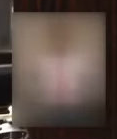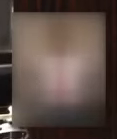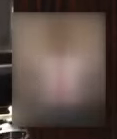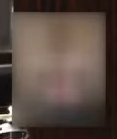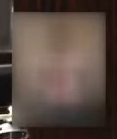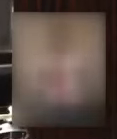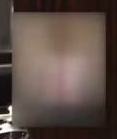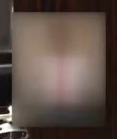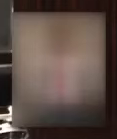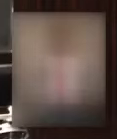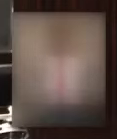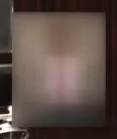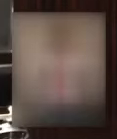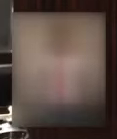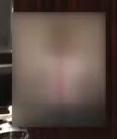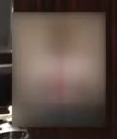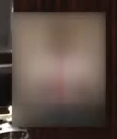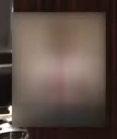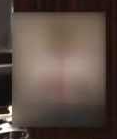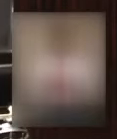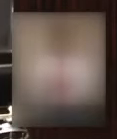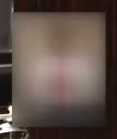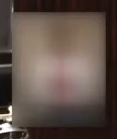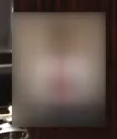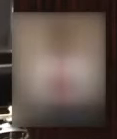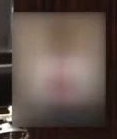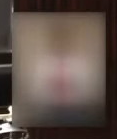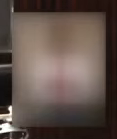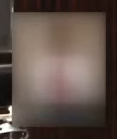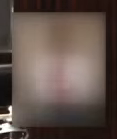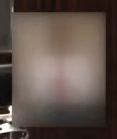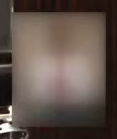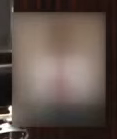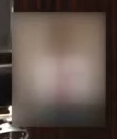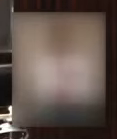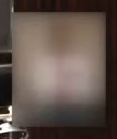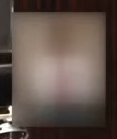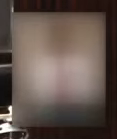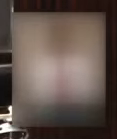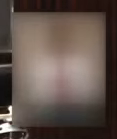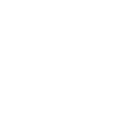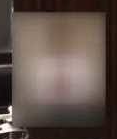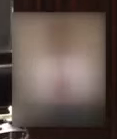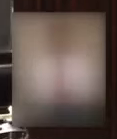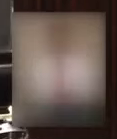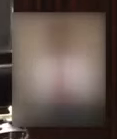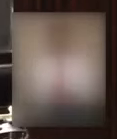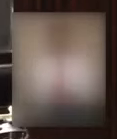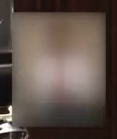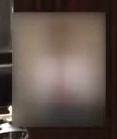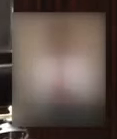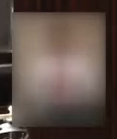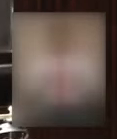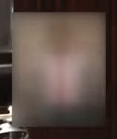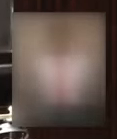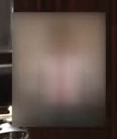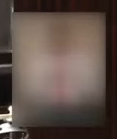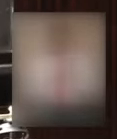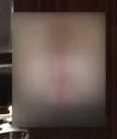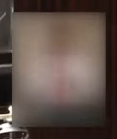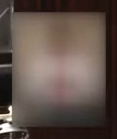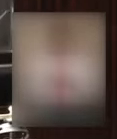have been treated like kids. We have never seen IMF documents using such language before. This has been drafted considering our leaders